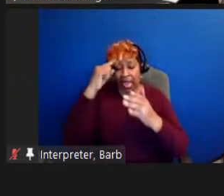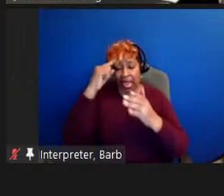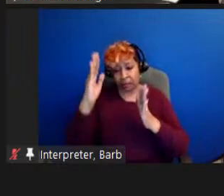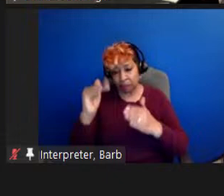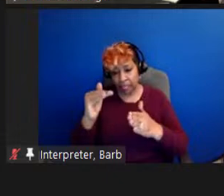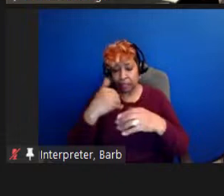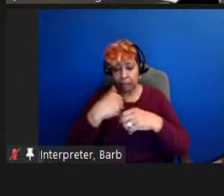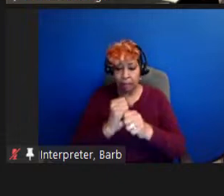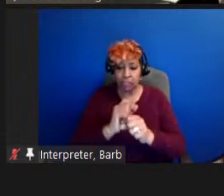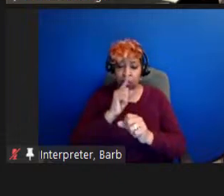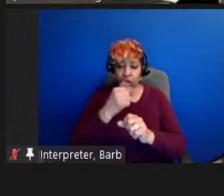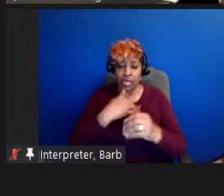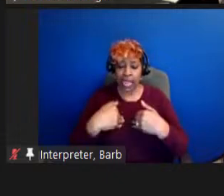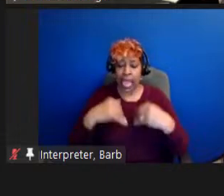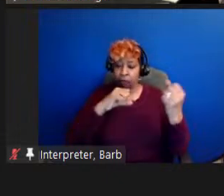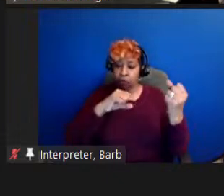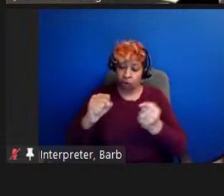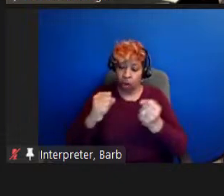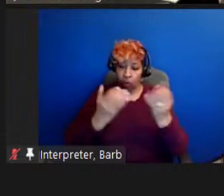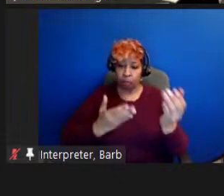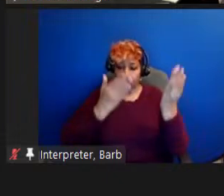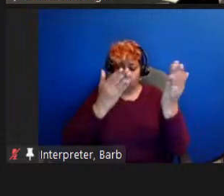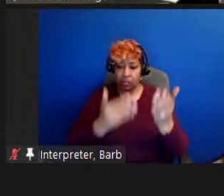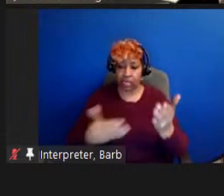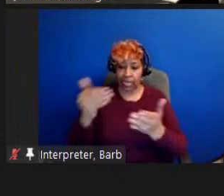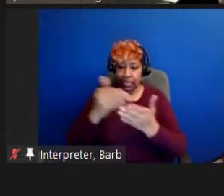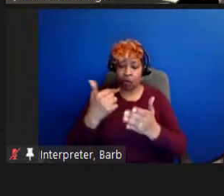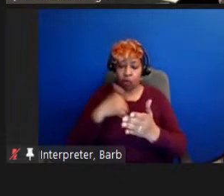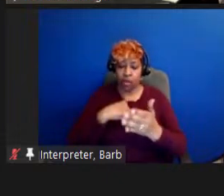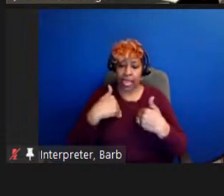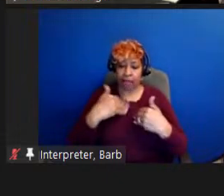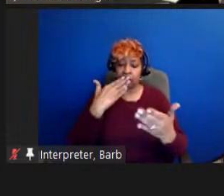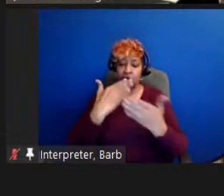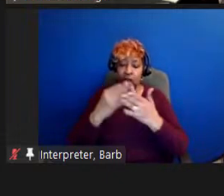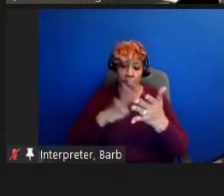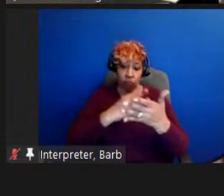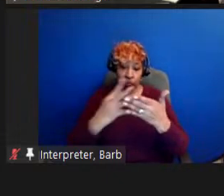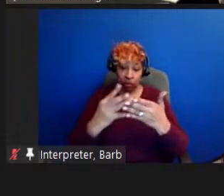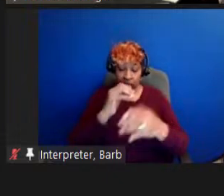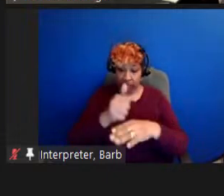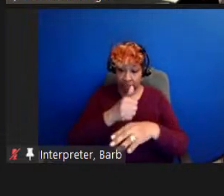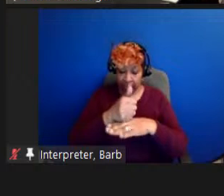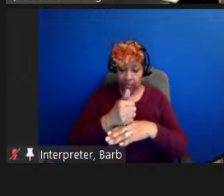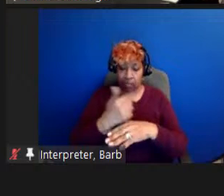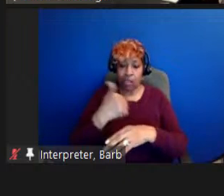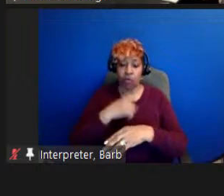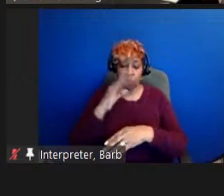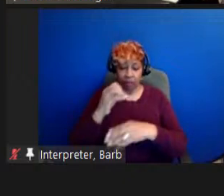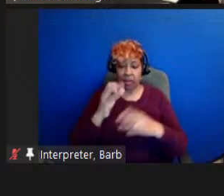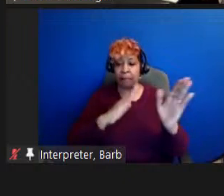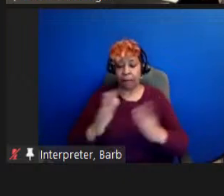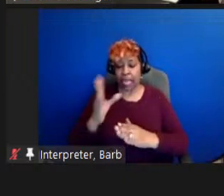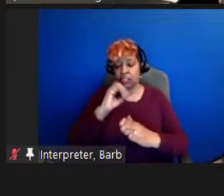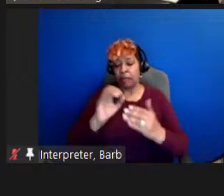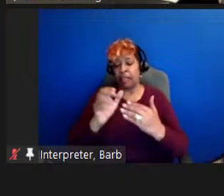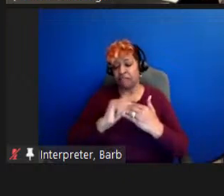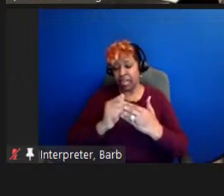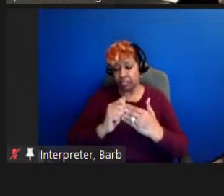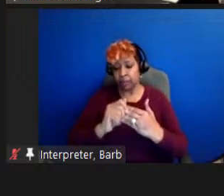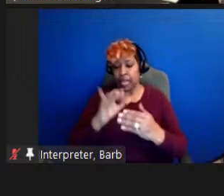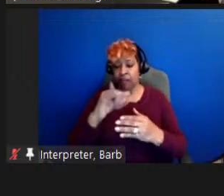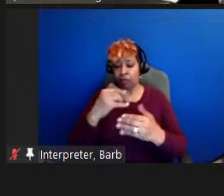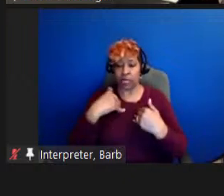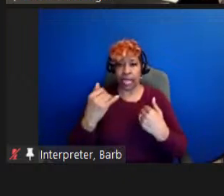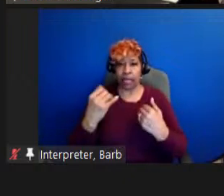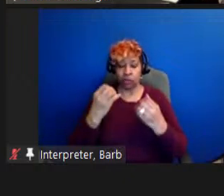sure that we have very strong proposals there. Again, we have a good rubric in place. But yes, we will be prepared to be flexible if we do get too many